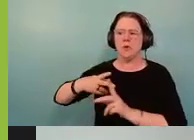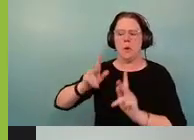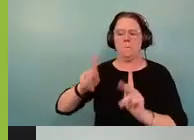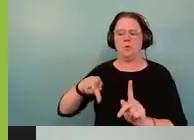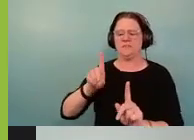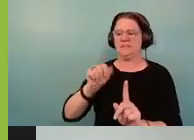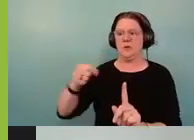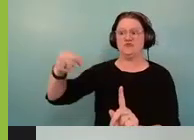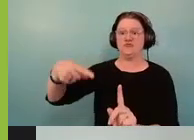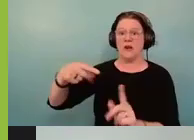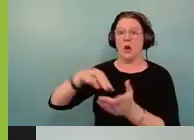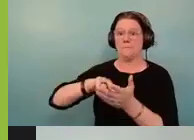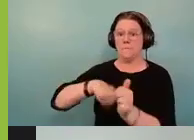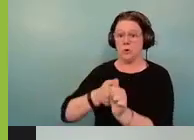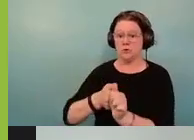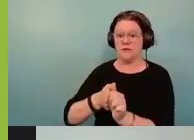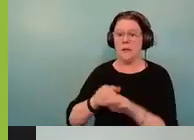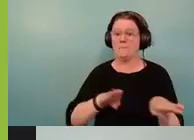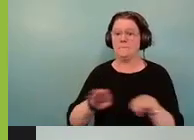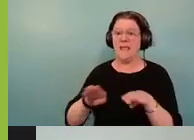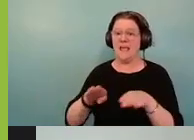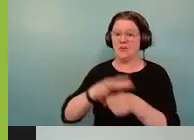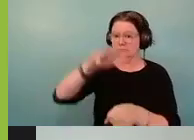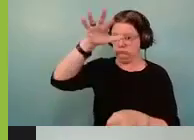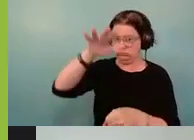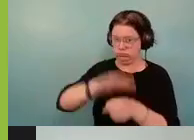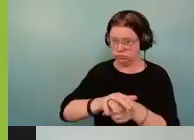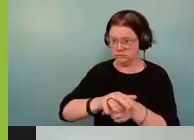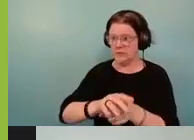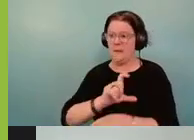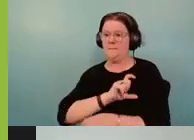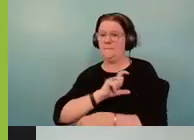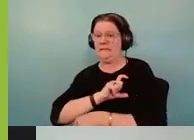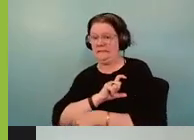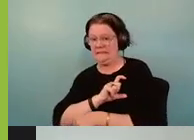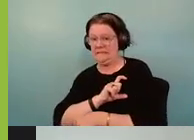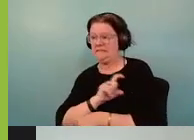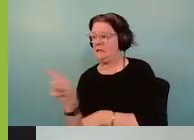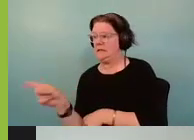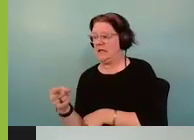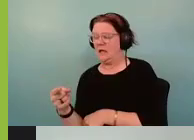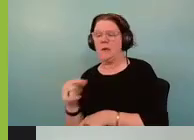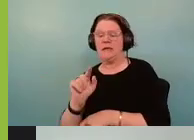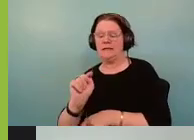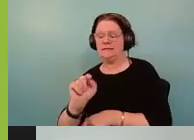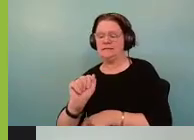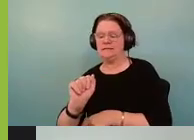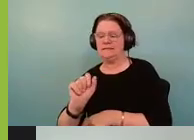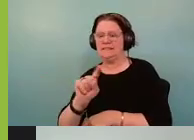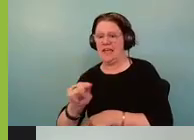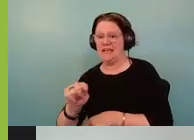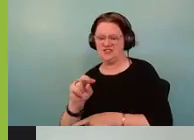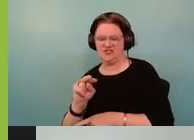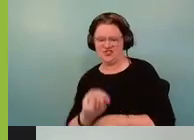on purpose so they would behave aggressively, so that the police had to tase the person and take them